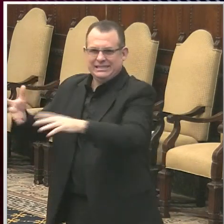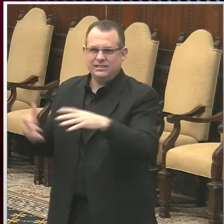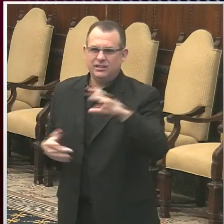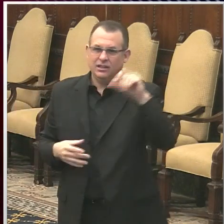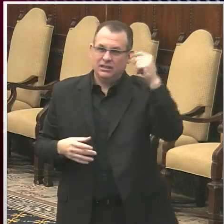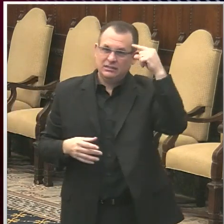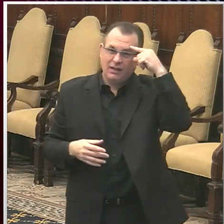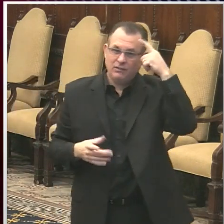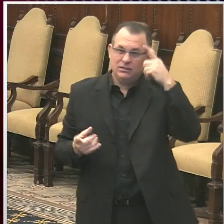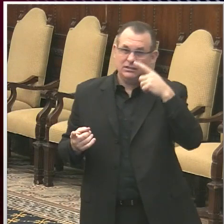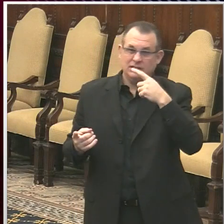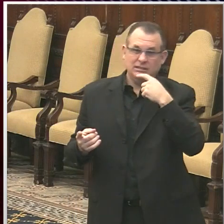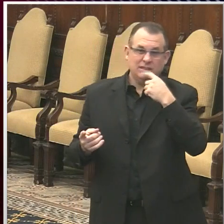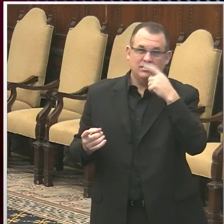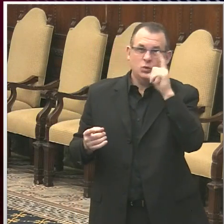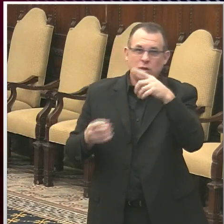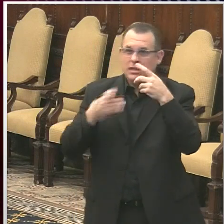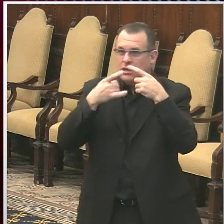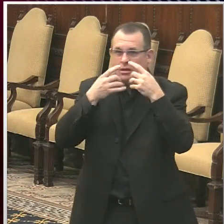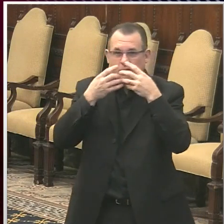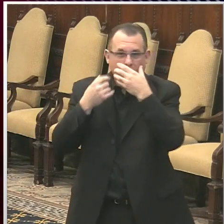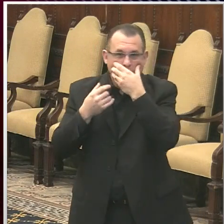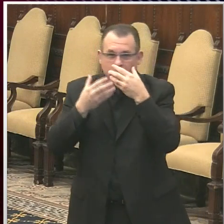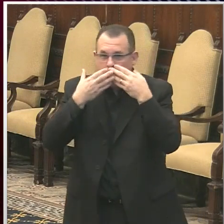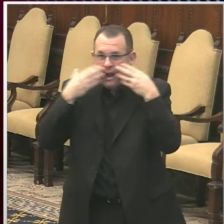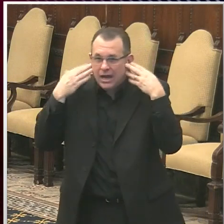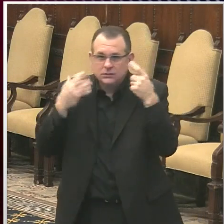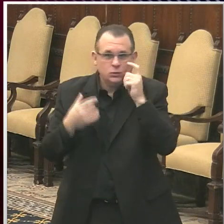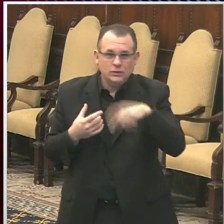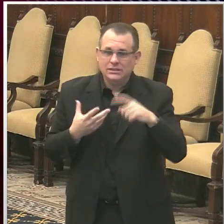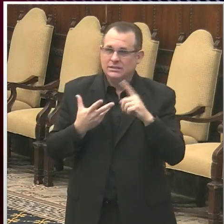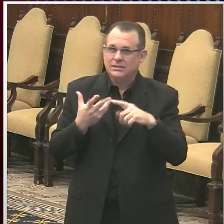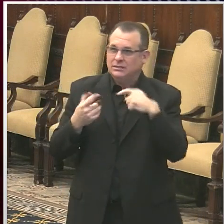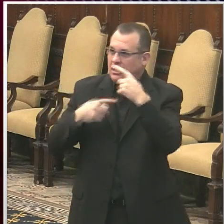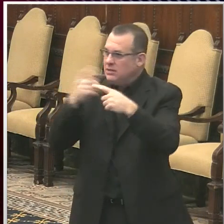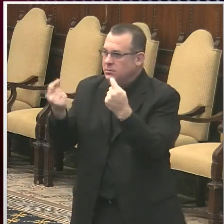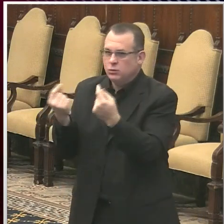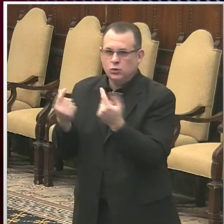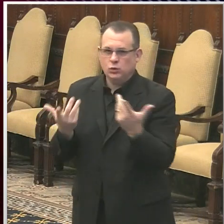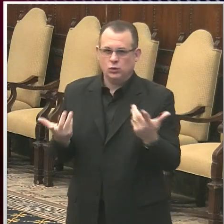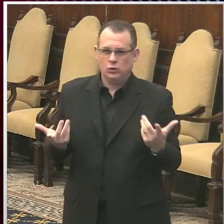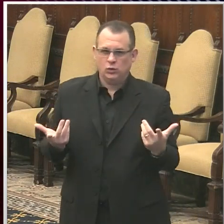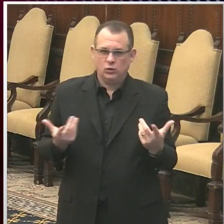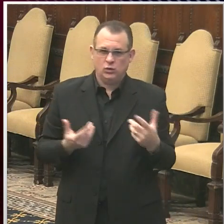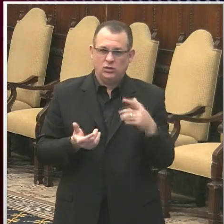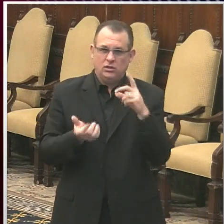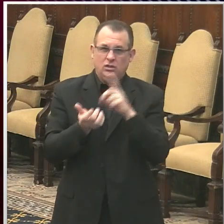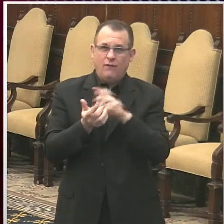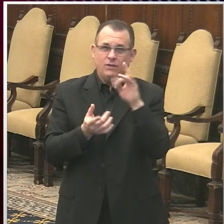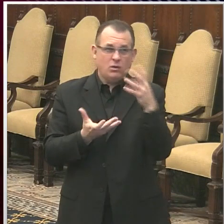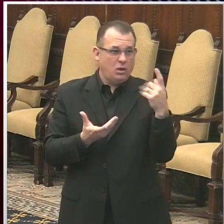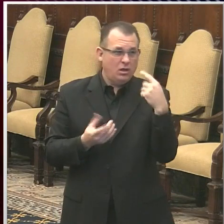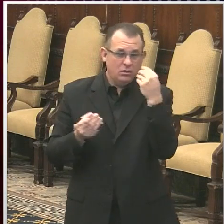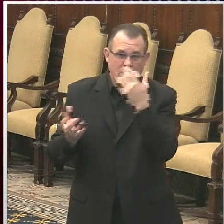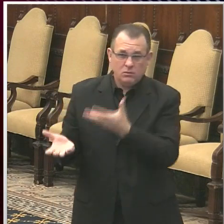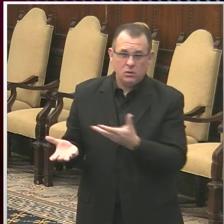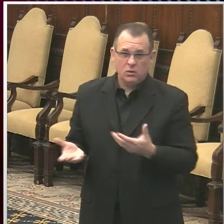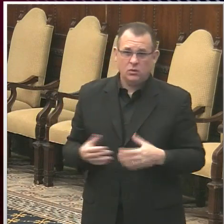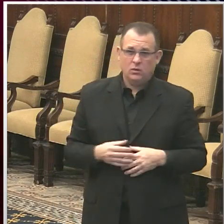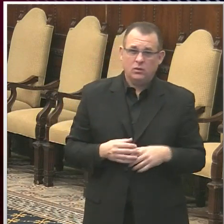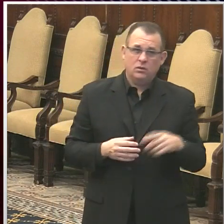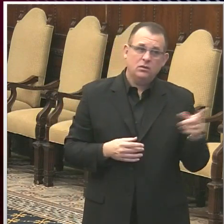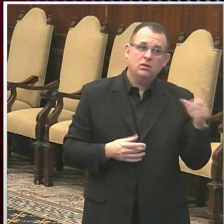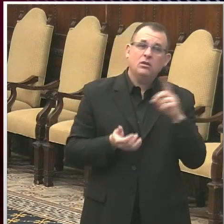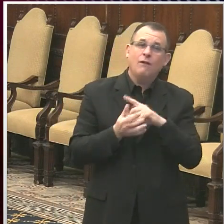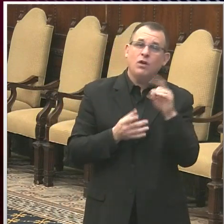masks and social distance and all the other stuff. But Doctor, I'm sure, has a more enlightened view. we are concerned about that.